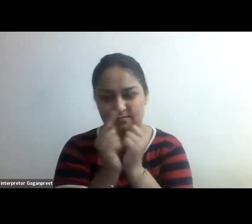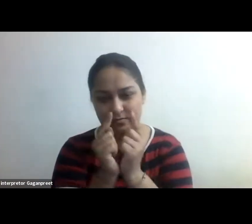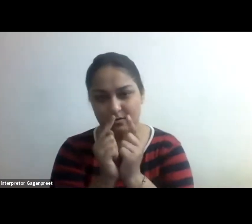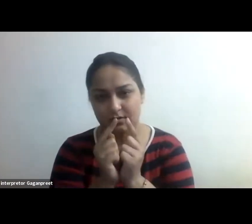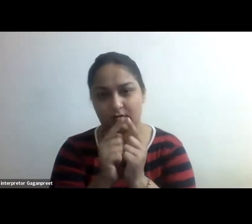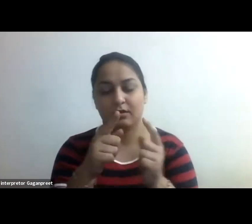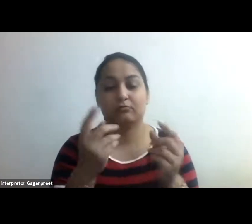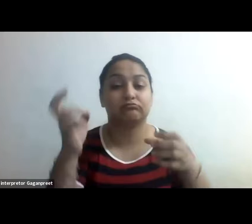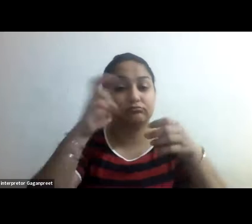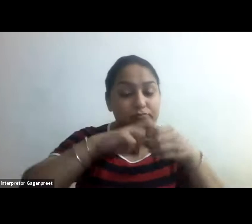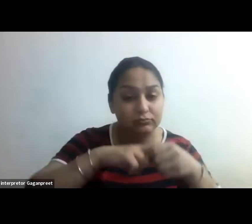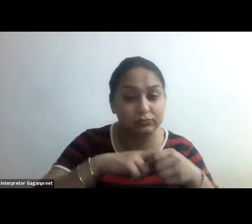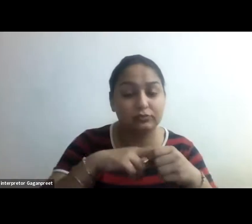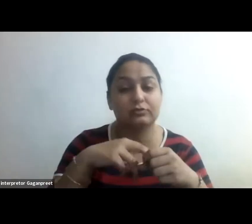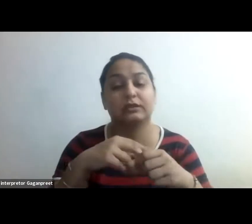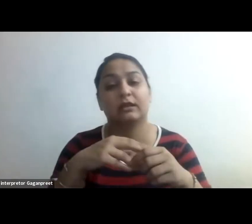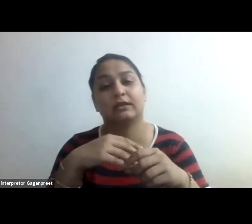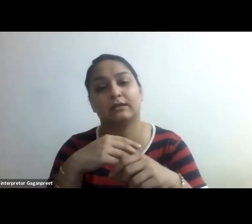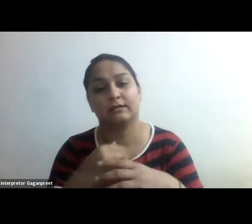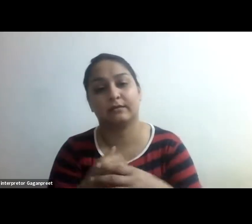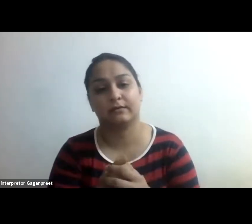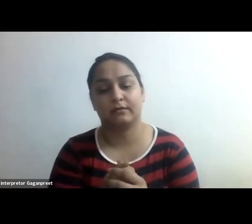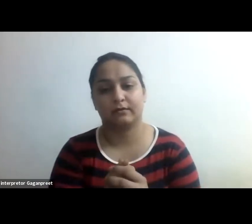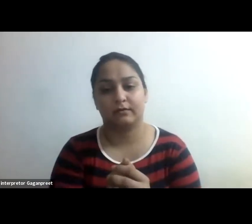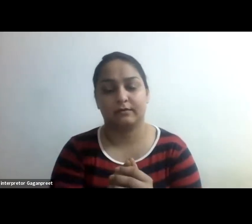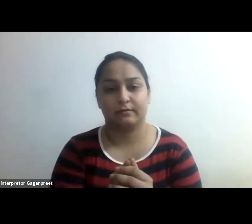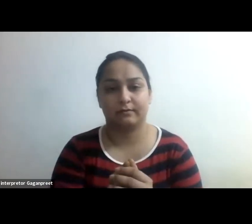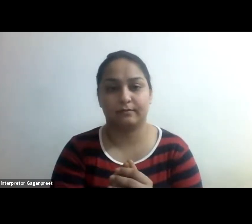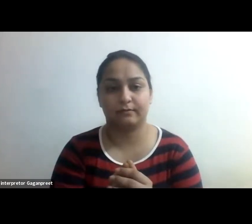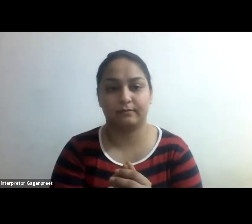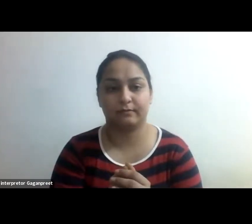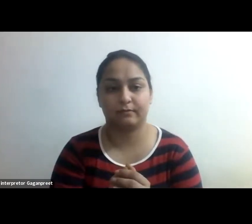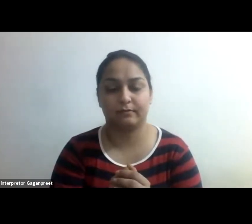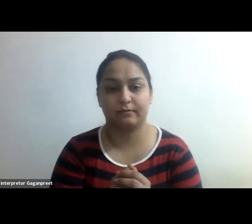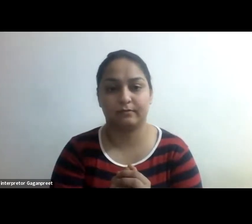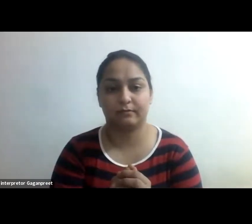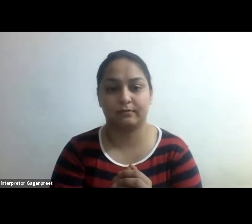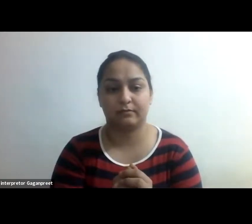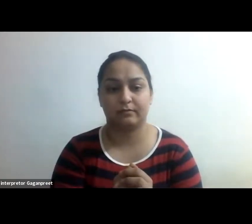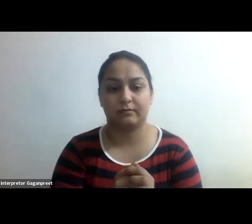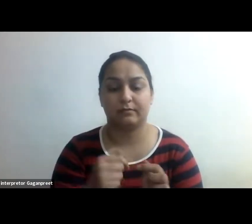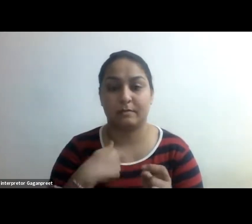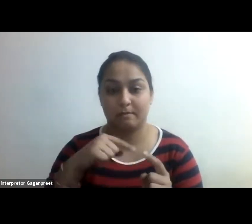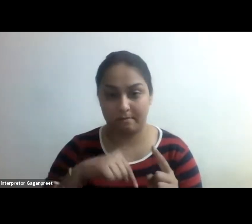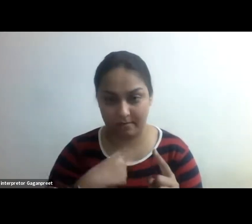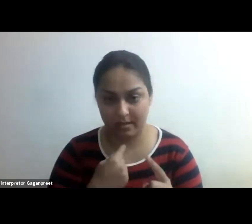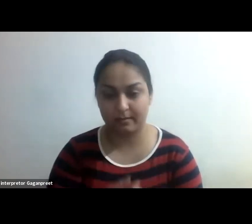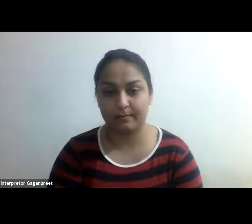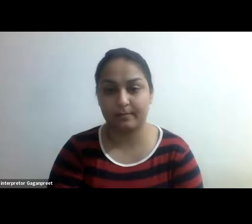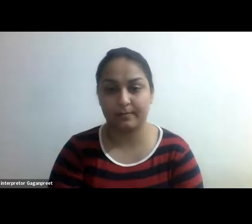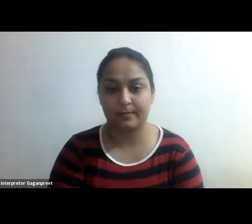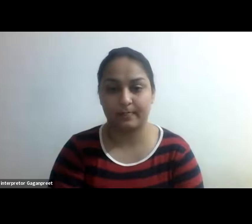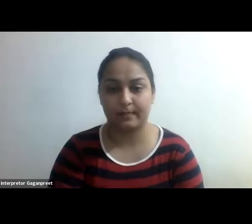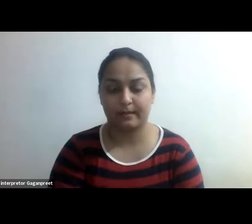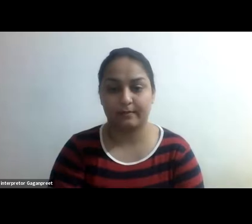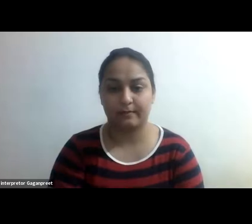the joining in delays, there was a little Yeah, bit of a sorry. mix up there on my part. Sorry for that. No, that's